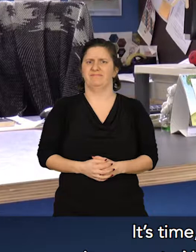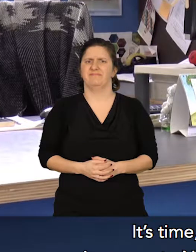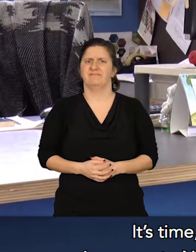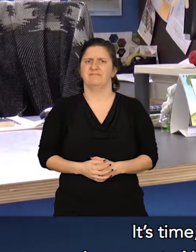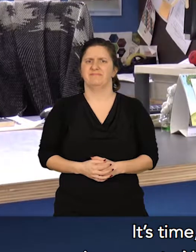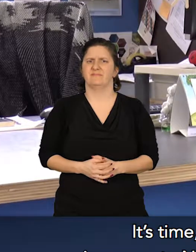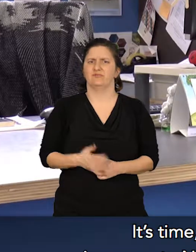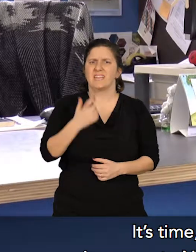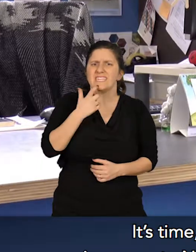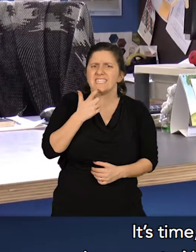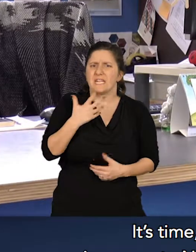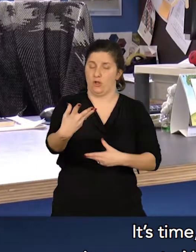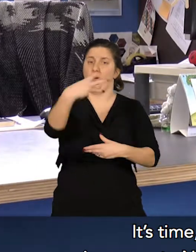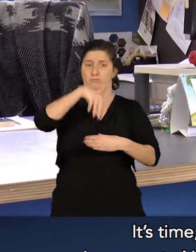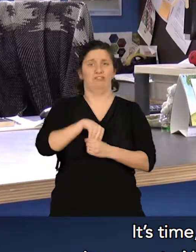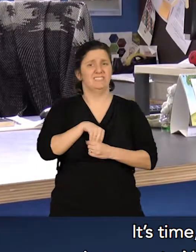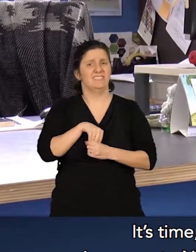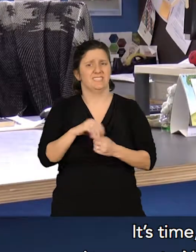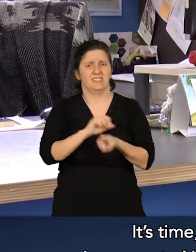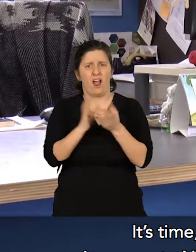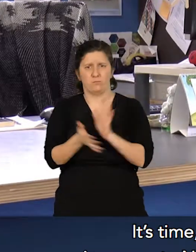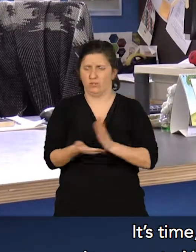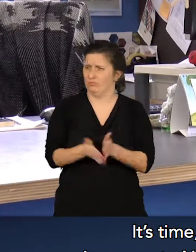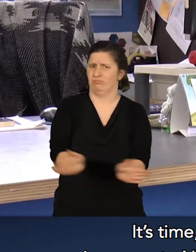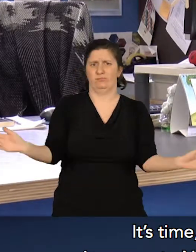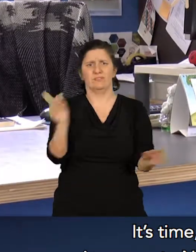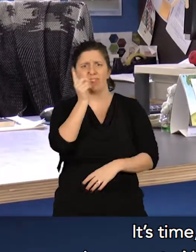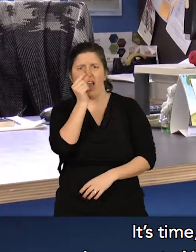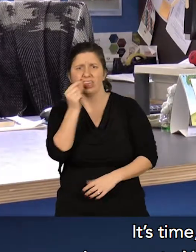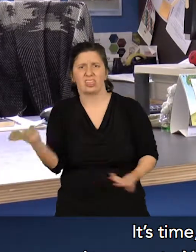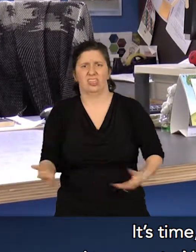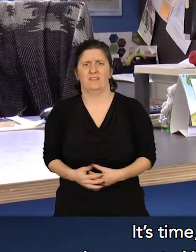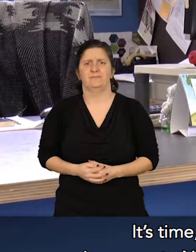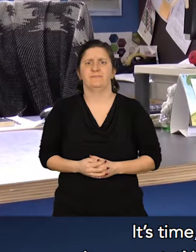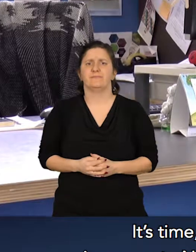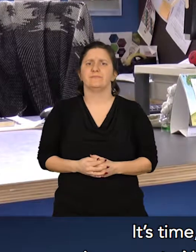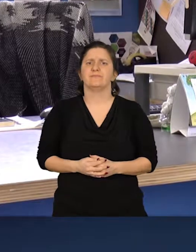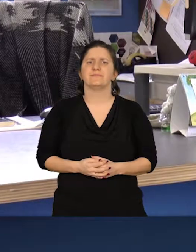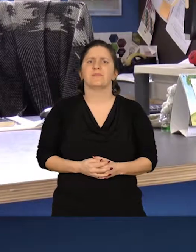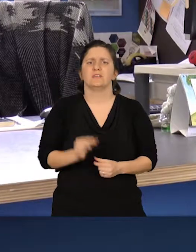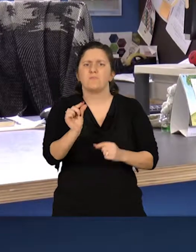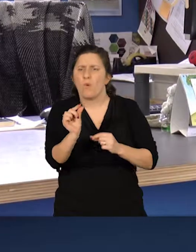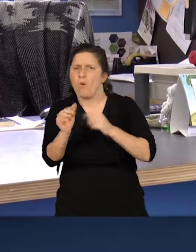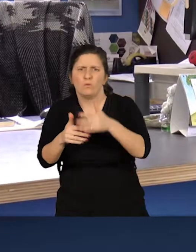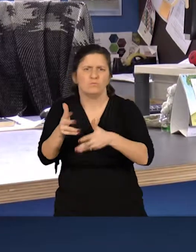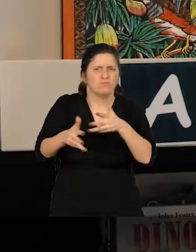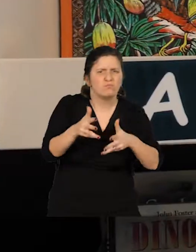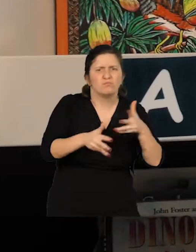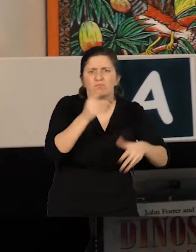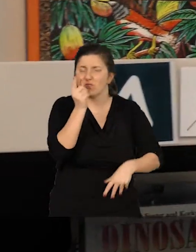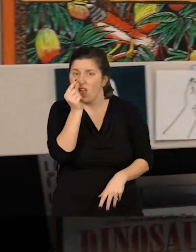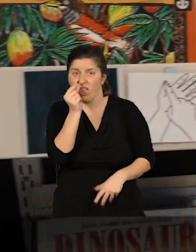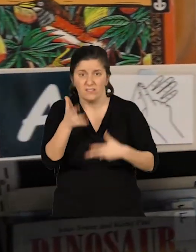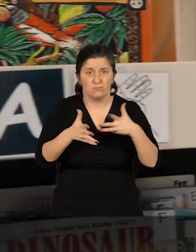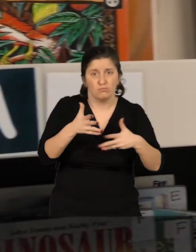yes, but it doesn't take a lot to be able to incorporate New Zealand Sign into all spaces within the school. Like I say, it's just